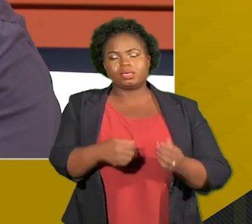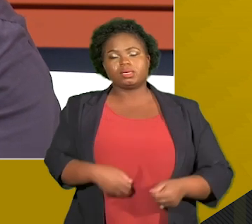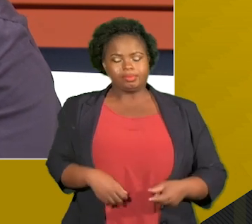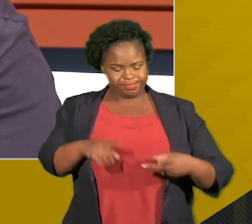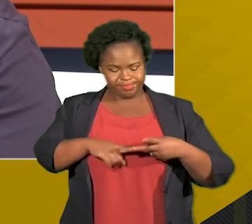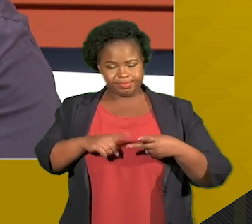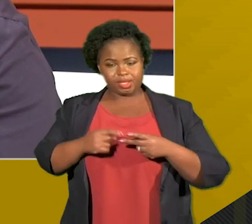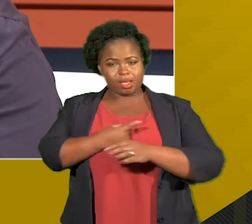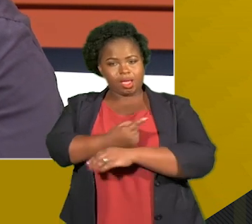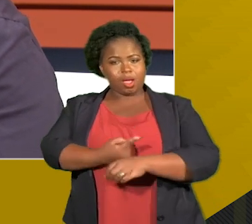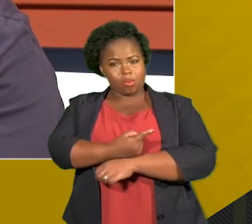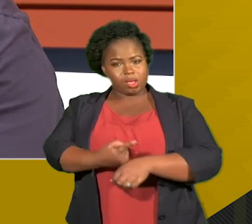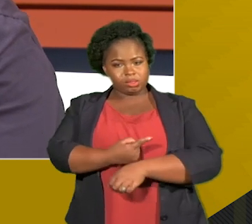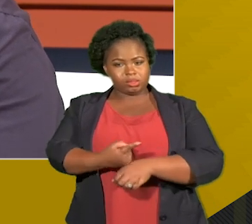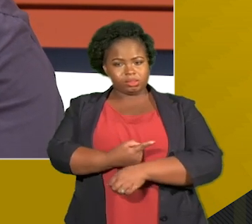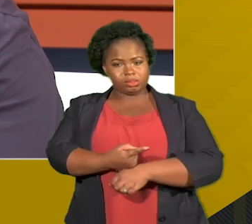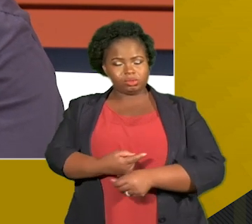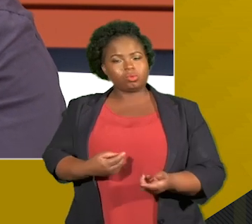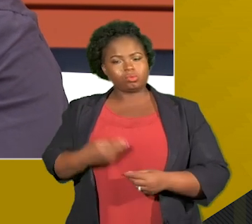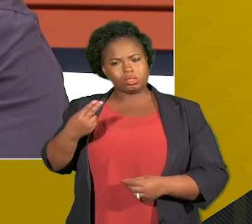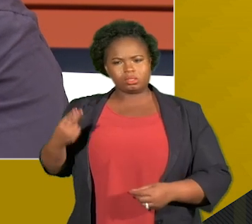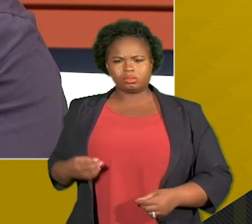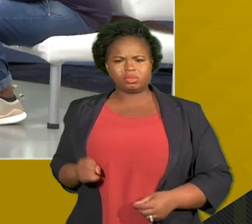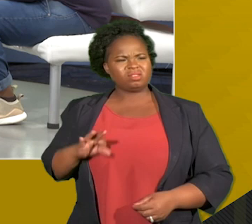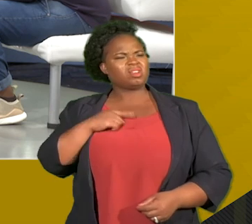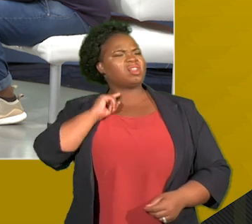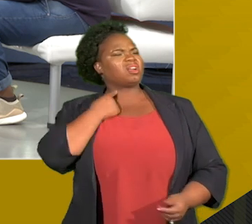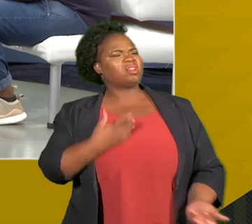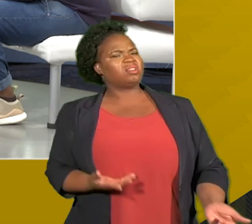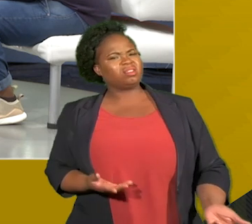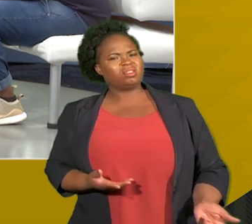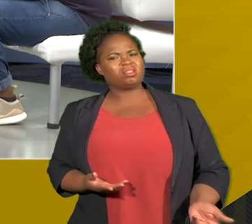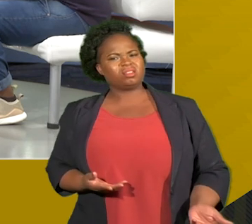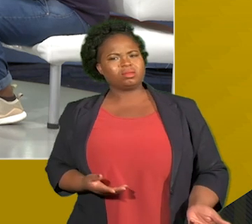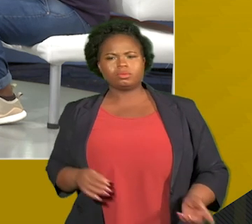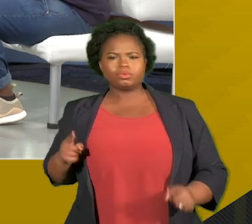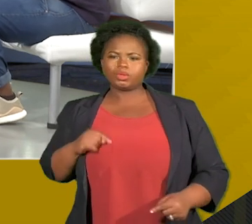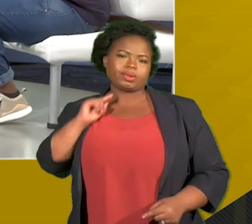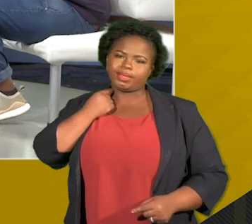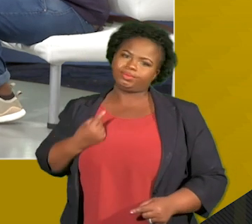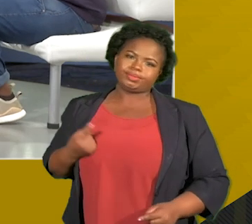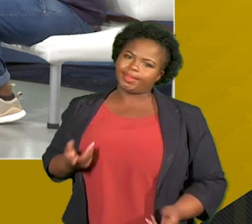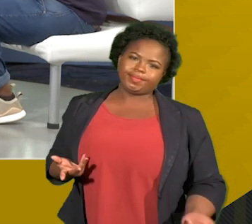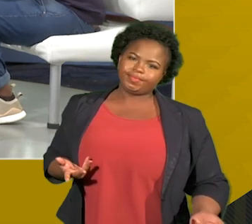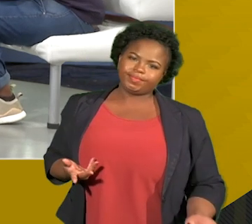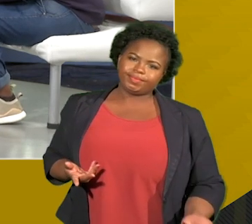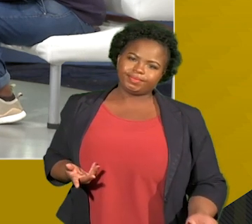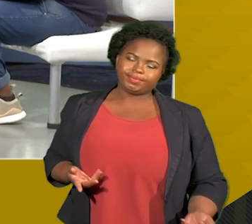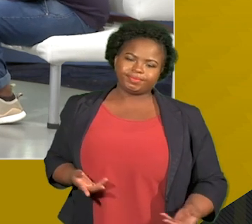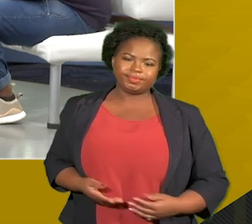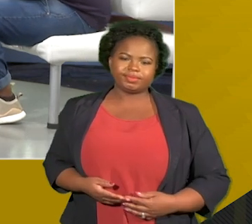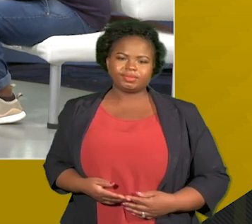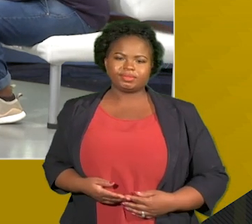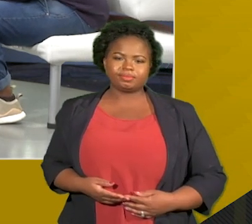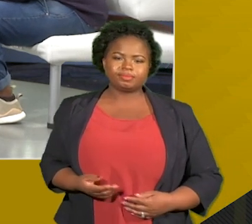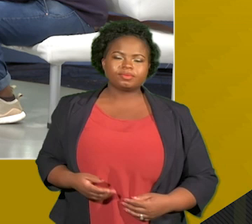hours that you sort of logged into your process. What if I lie about hours? No, you can't lie to yourself. So, but I